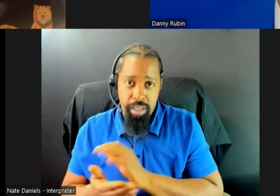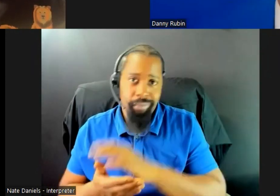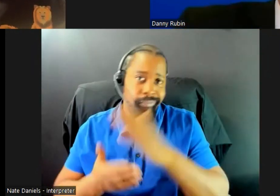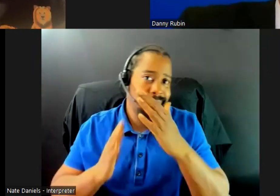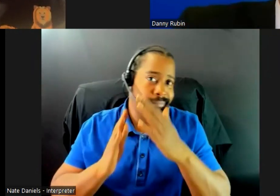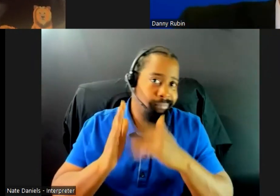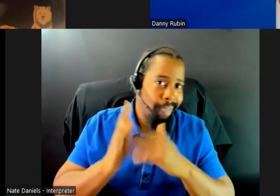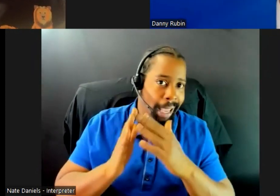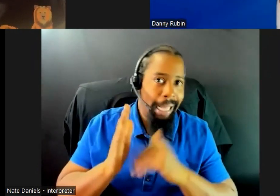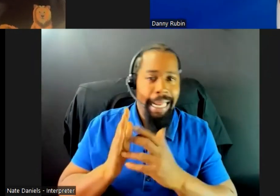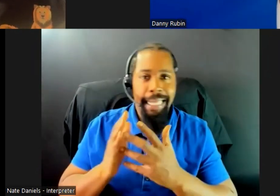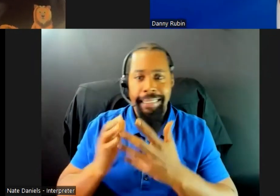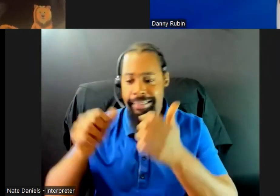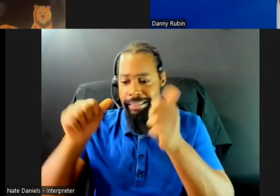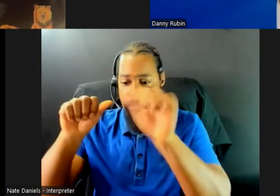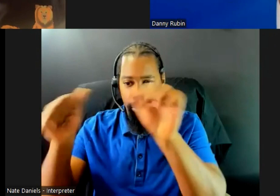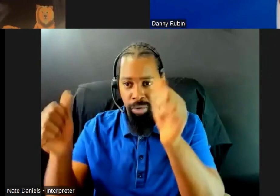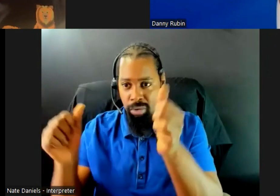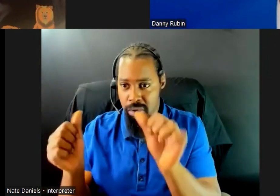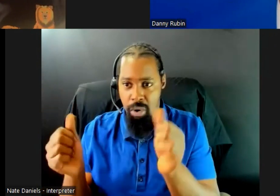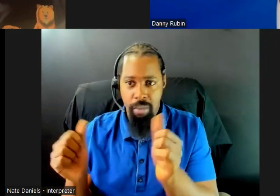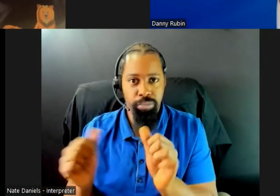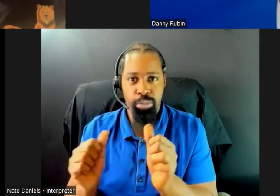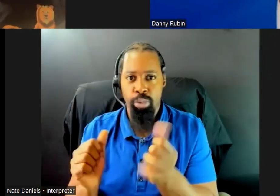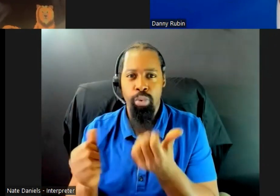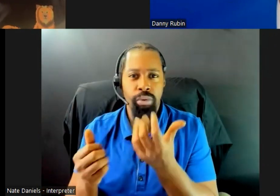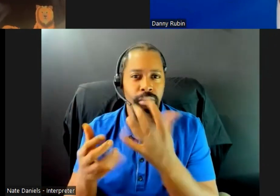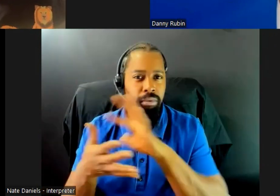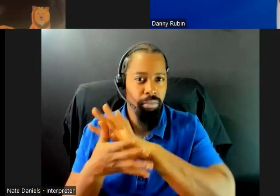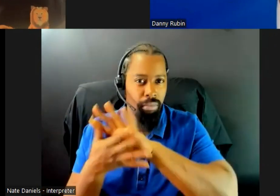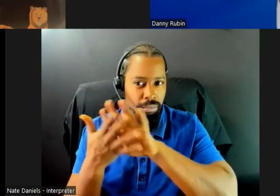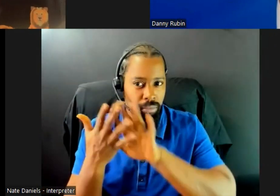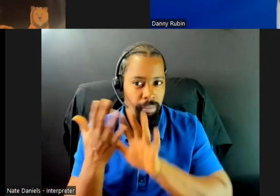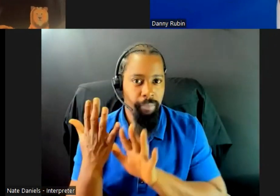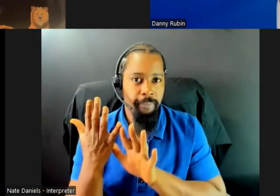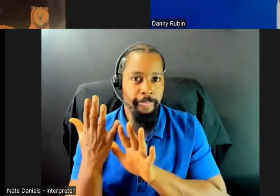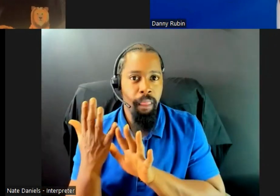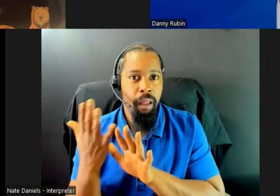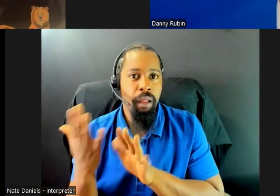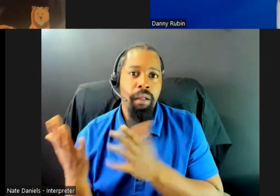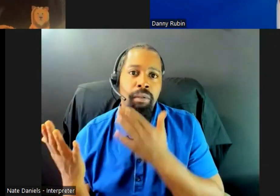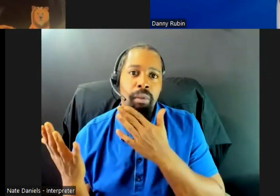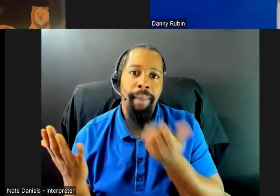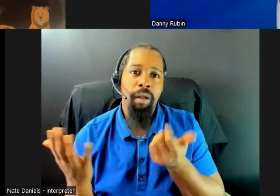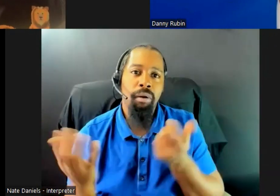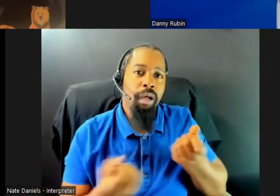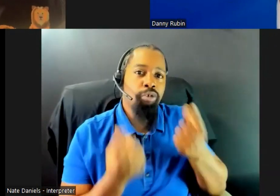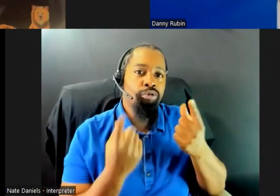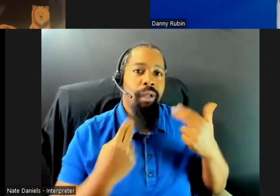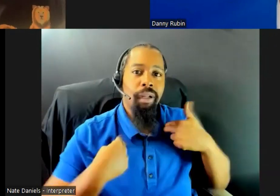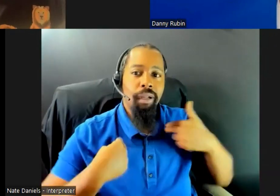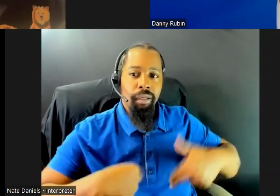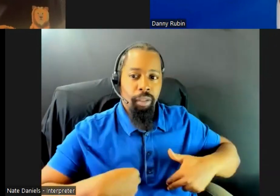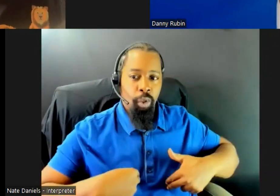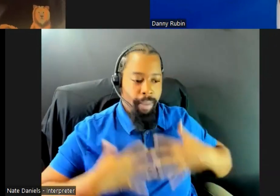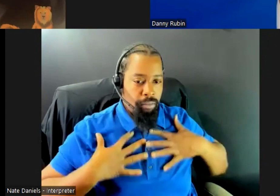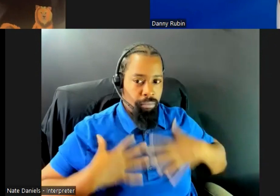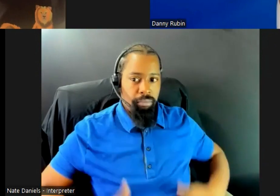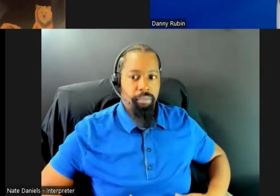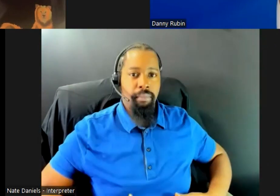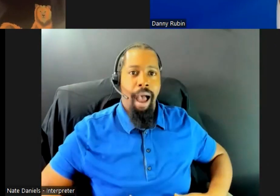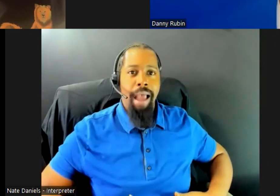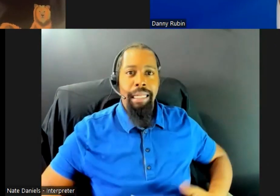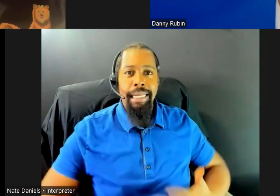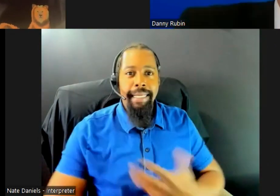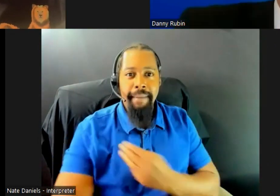painting, sculpture, in order to understand the human body. And, every